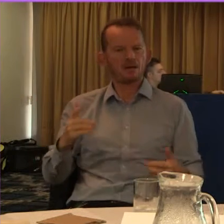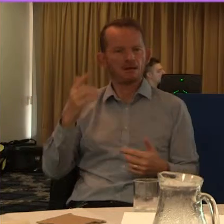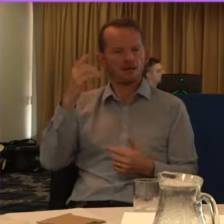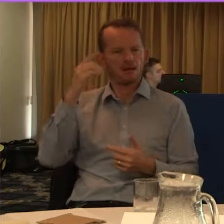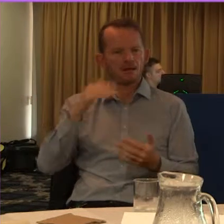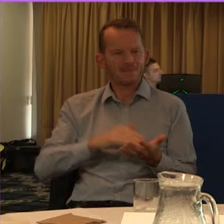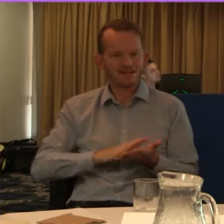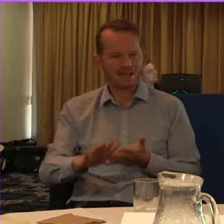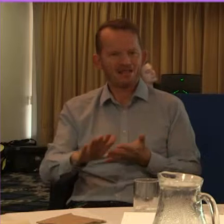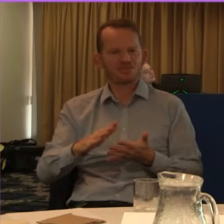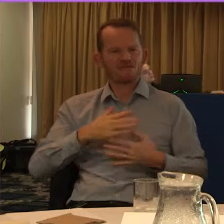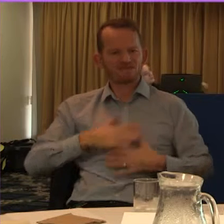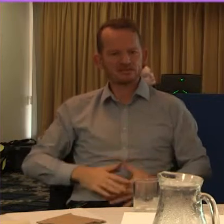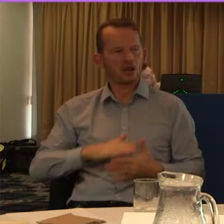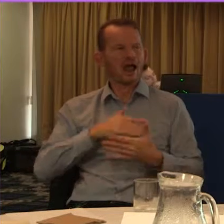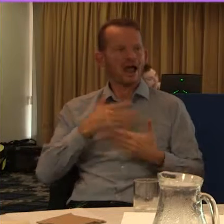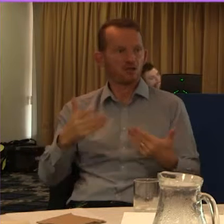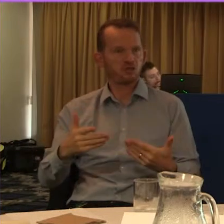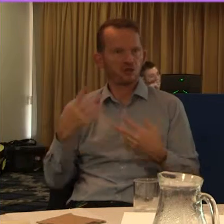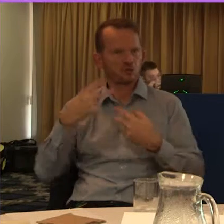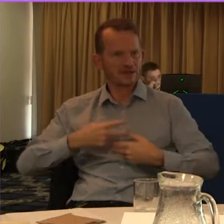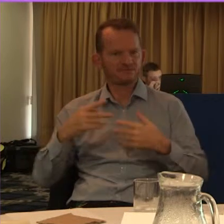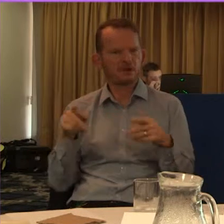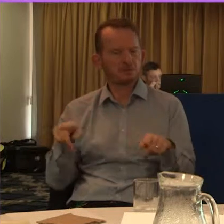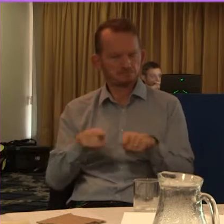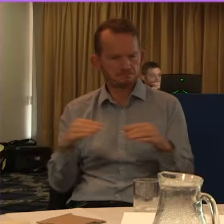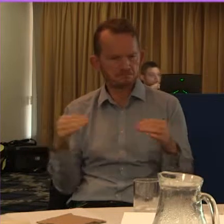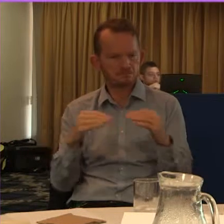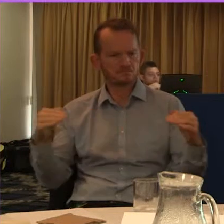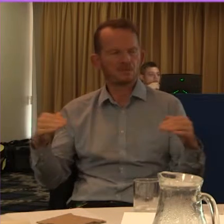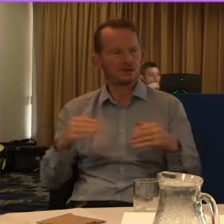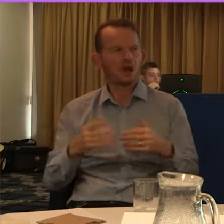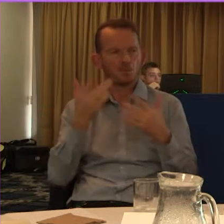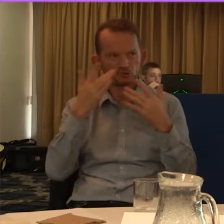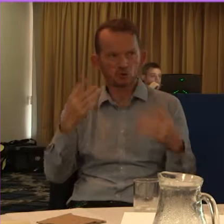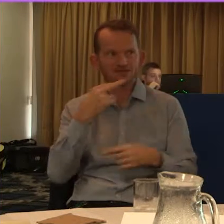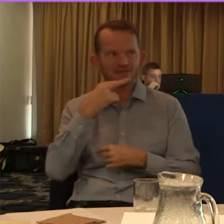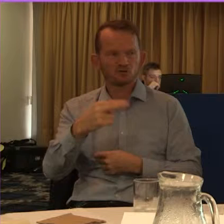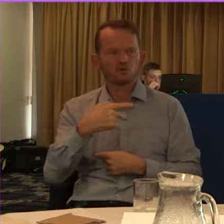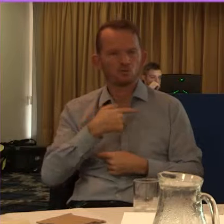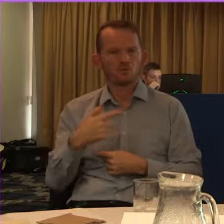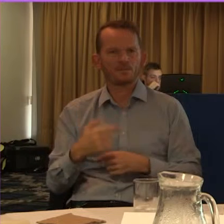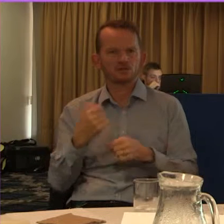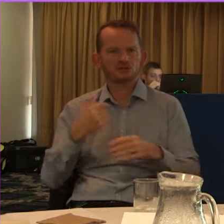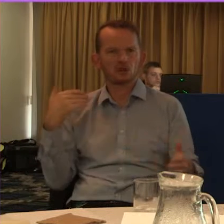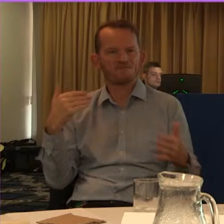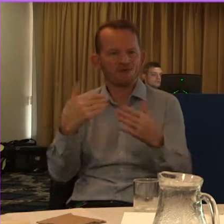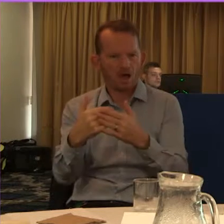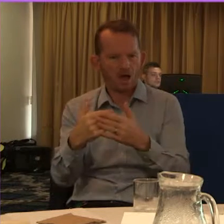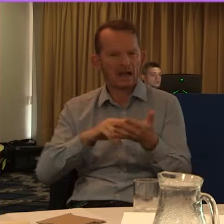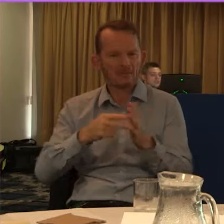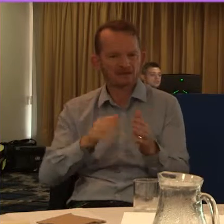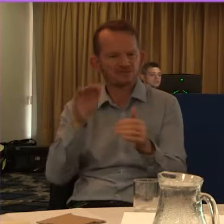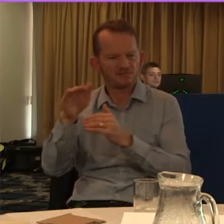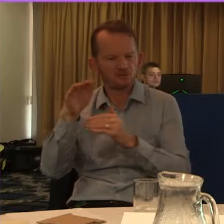health and physical health are treated equally. The presentation by Claire and Lucy this afternoon will show what we've been doing so far and what our